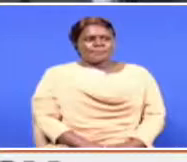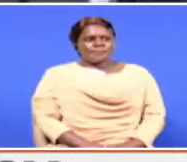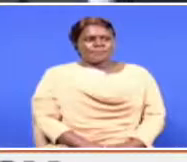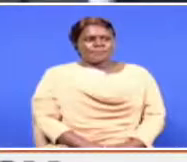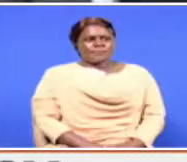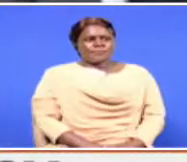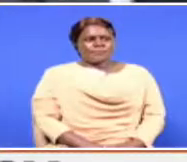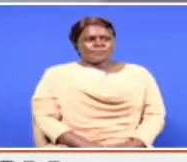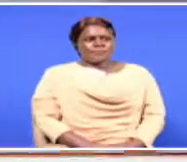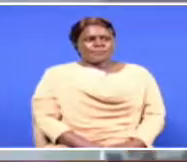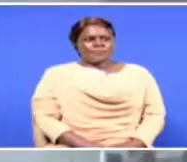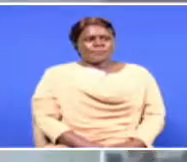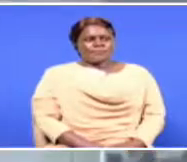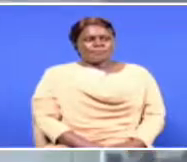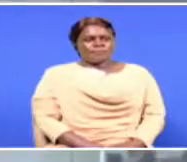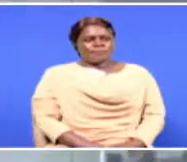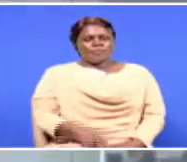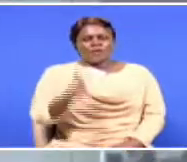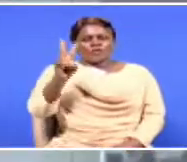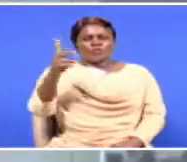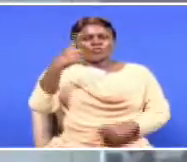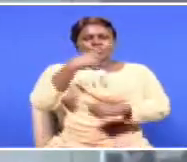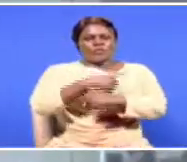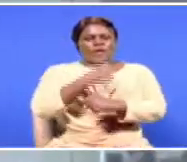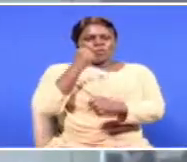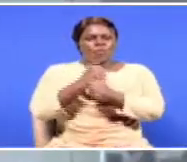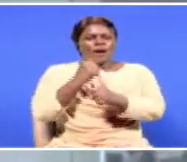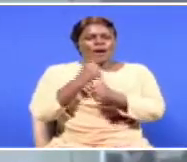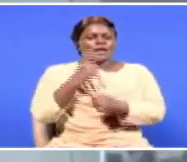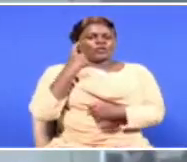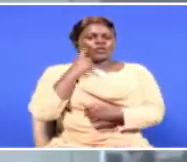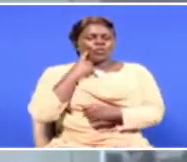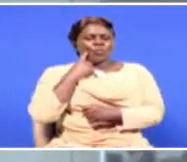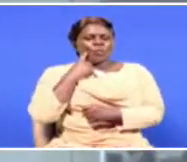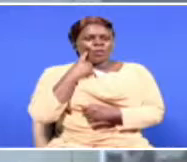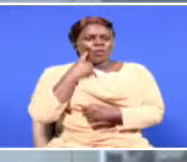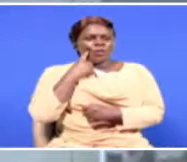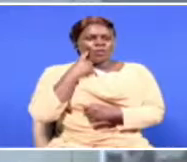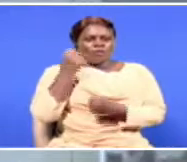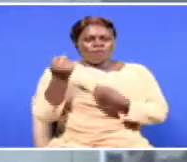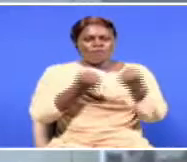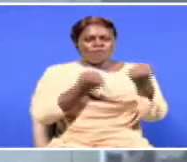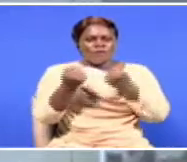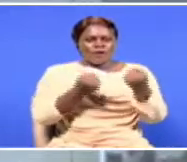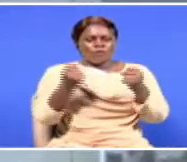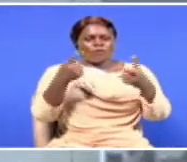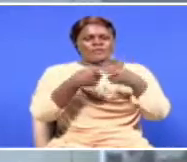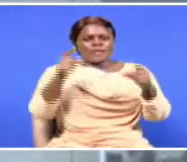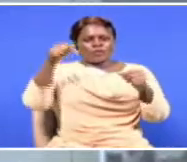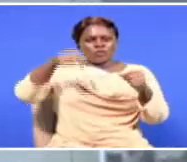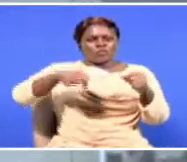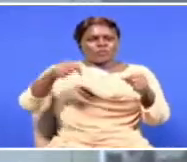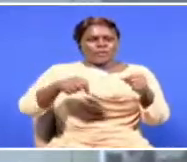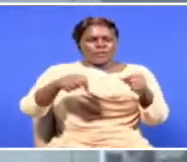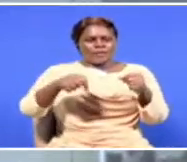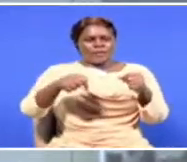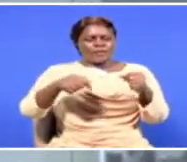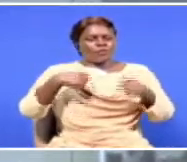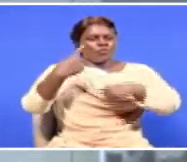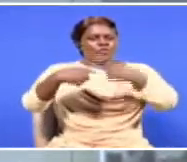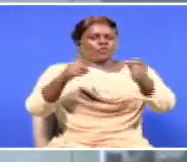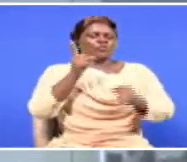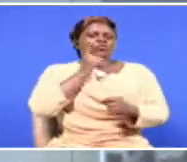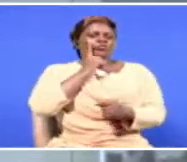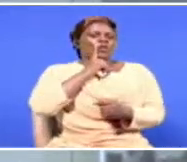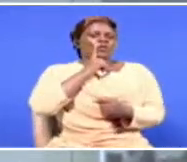Ala Uganda. A two-day Automark show by CFAO Motors kicked off today and will run